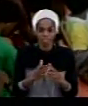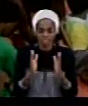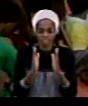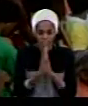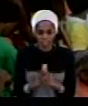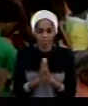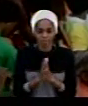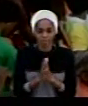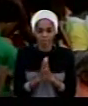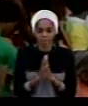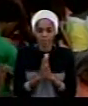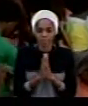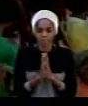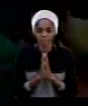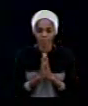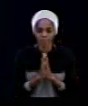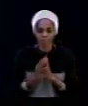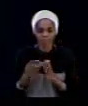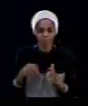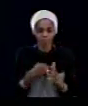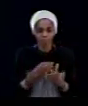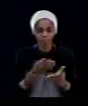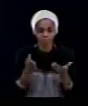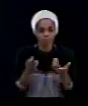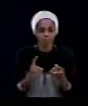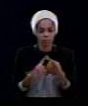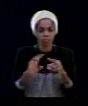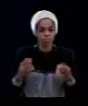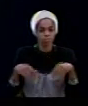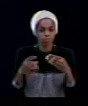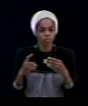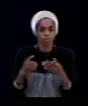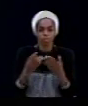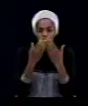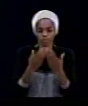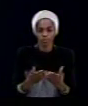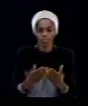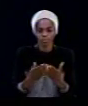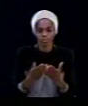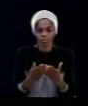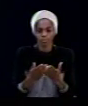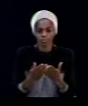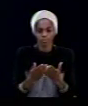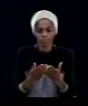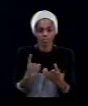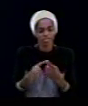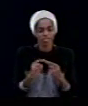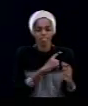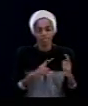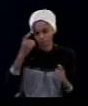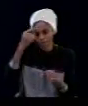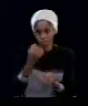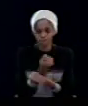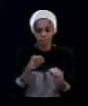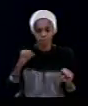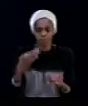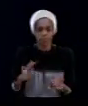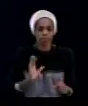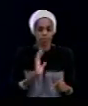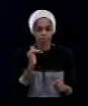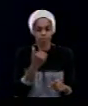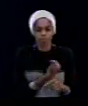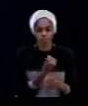Amen. We want to give thanks to the Lord for the salvation of souls. What I